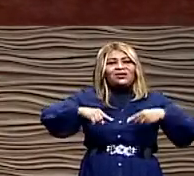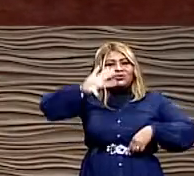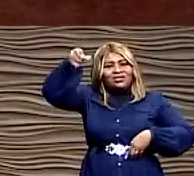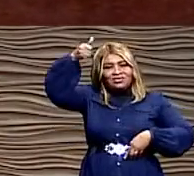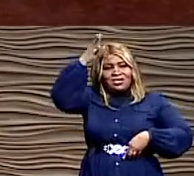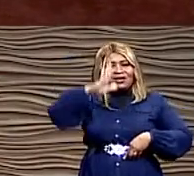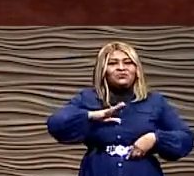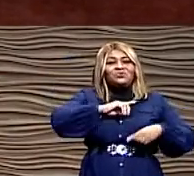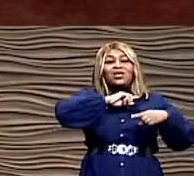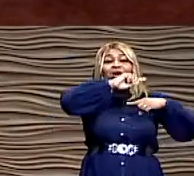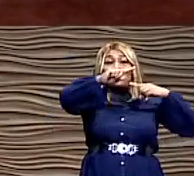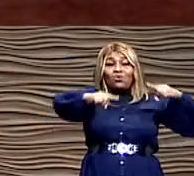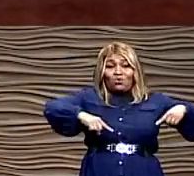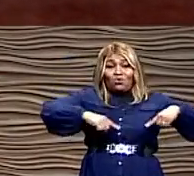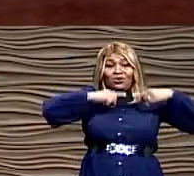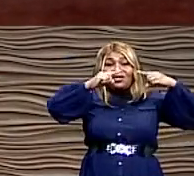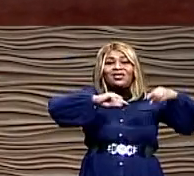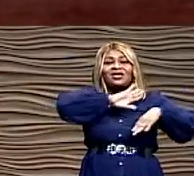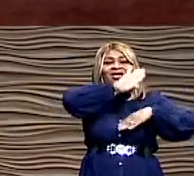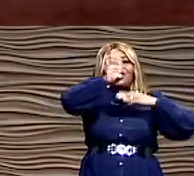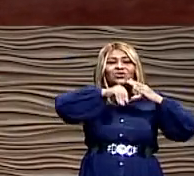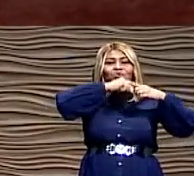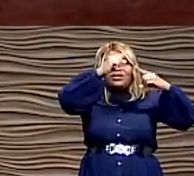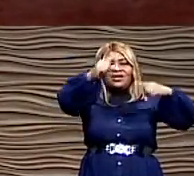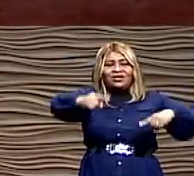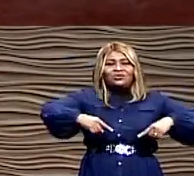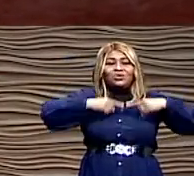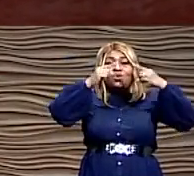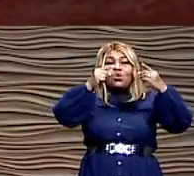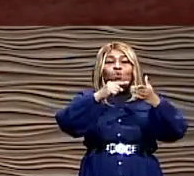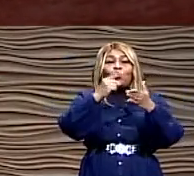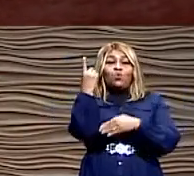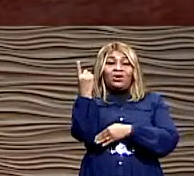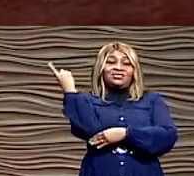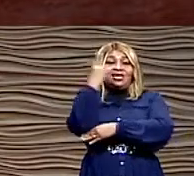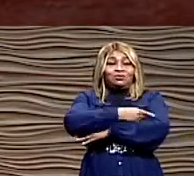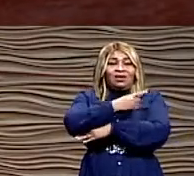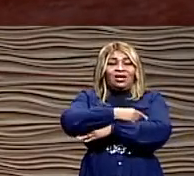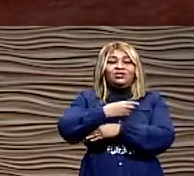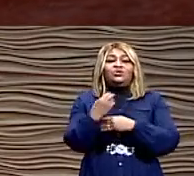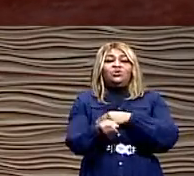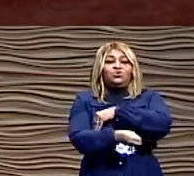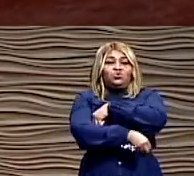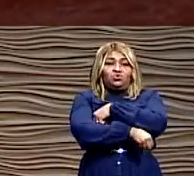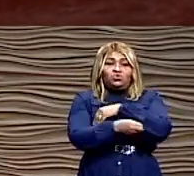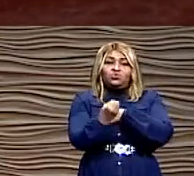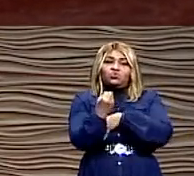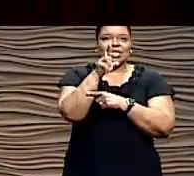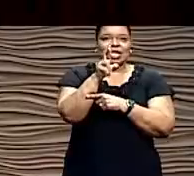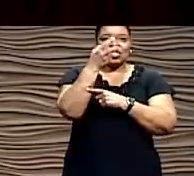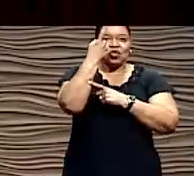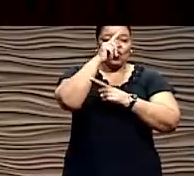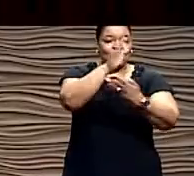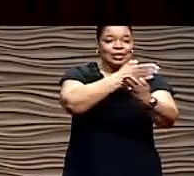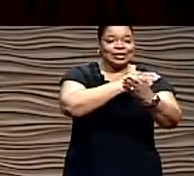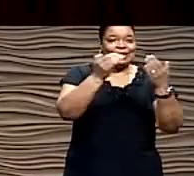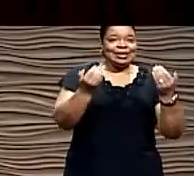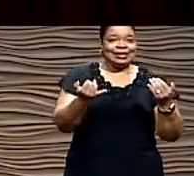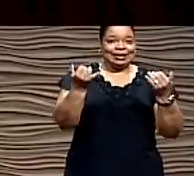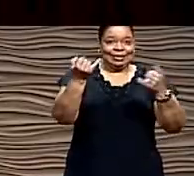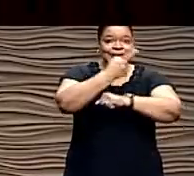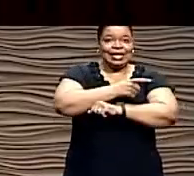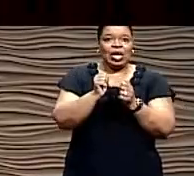wheel, way in the middle of the air. One of these days, about 12 o'clock, way in the middle of the air. Today